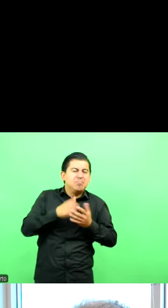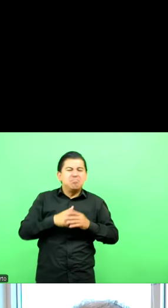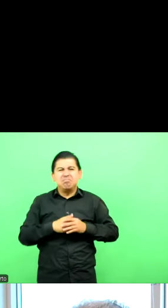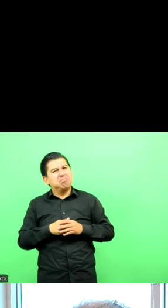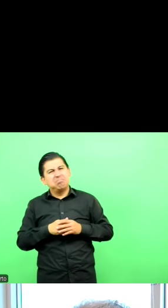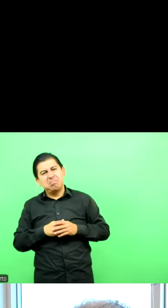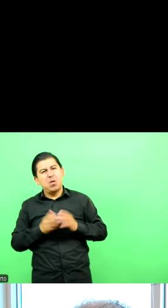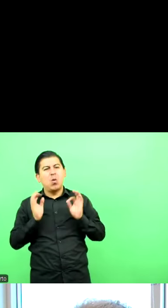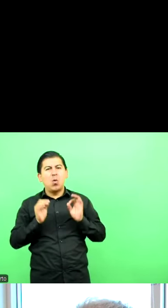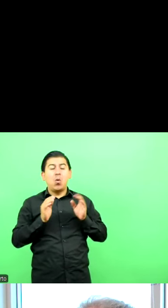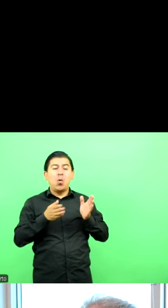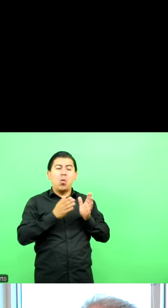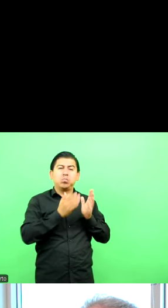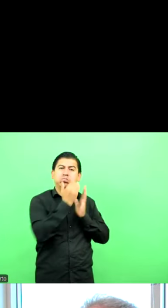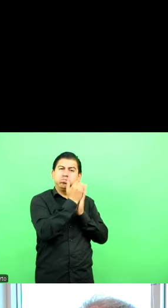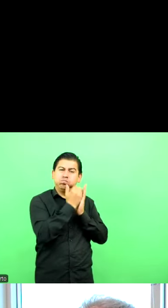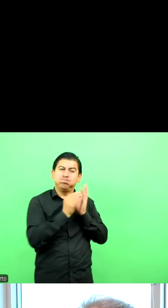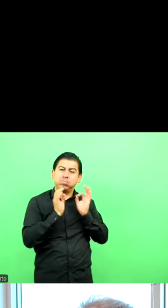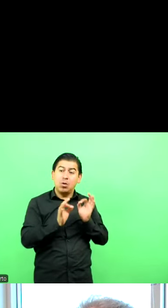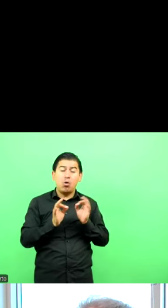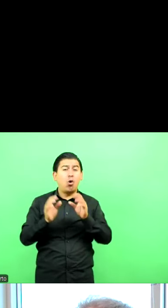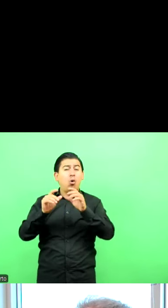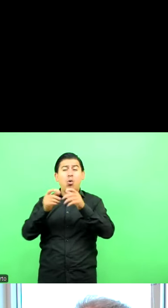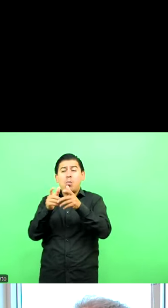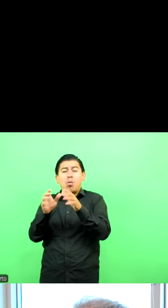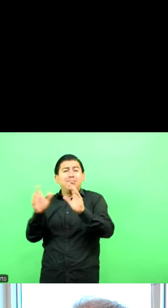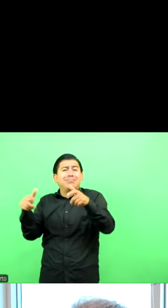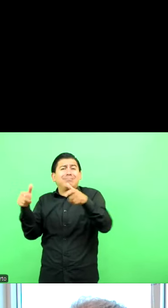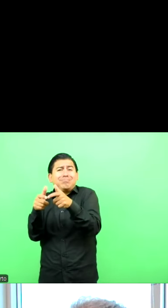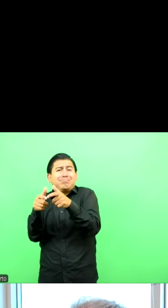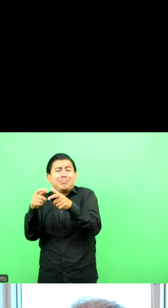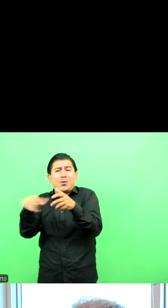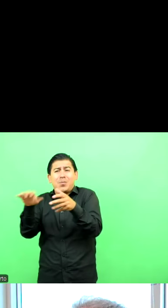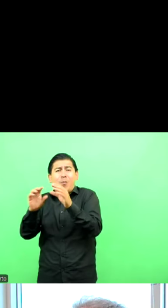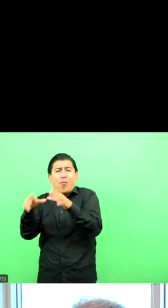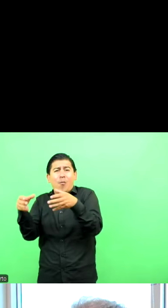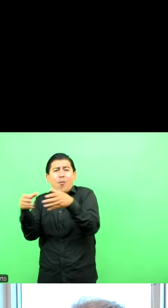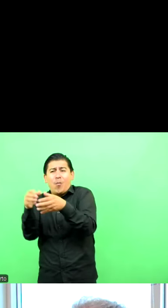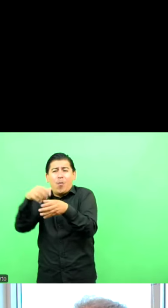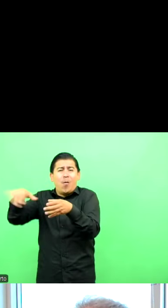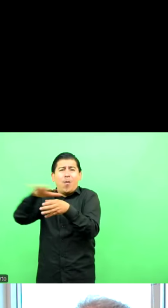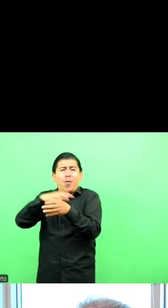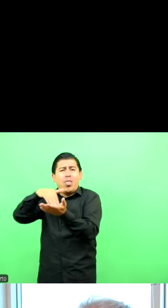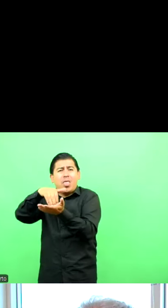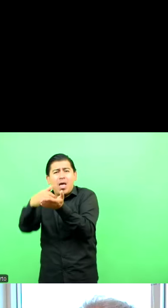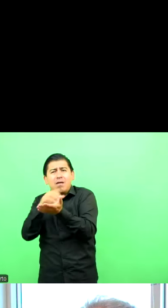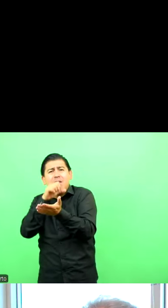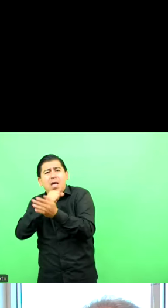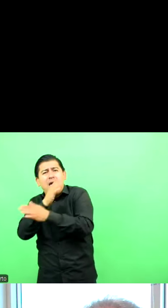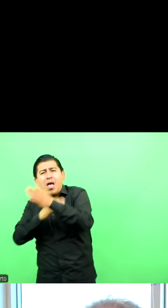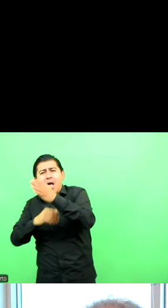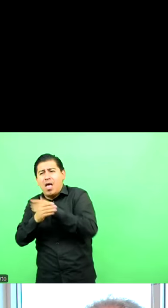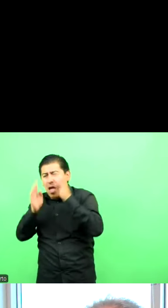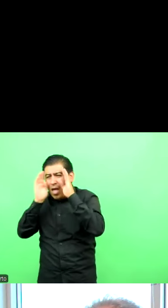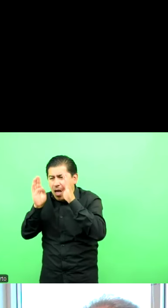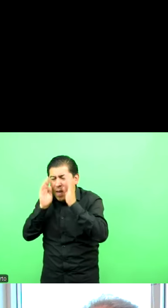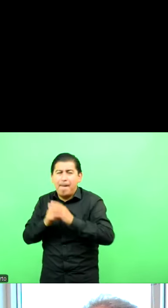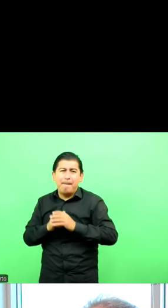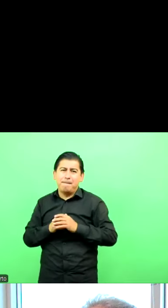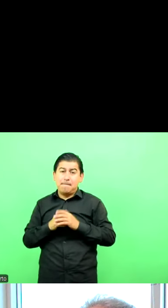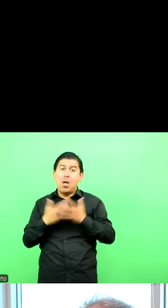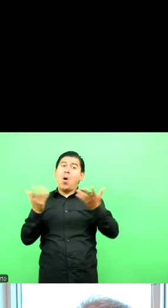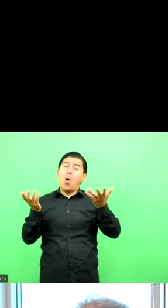preparedness plan. And as you know, in our region, 11 countries out of 22 countries are,